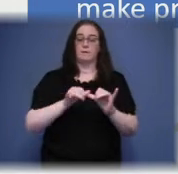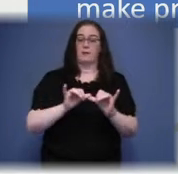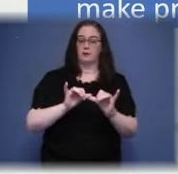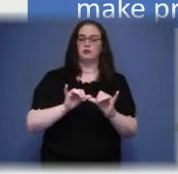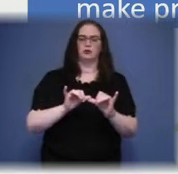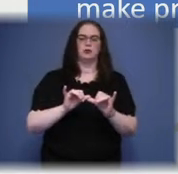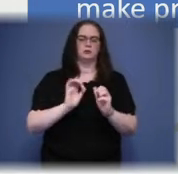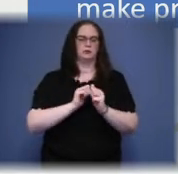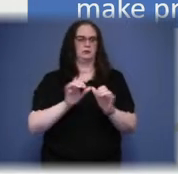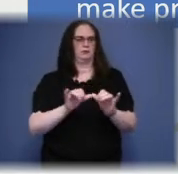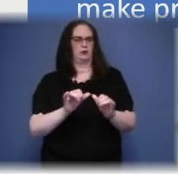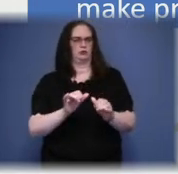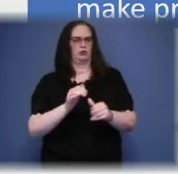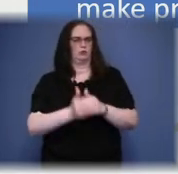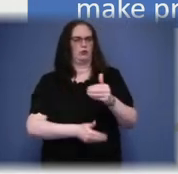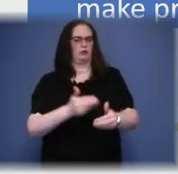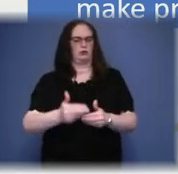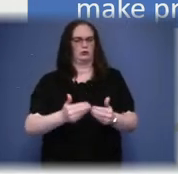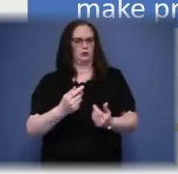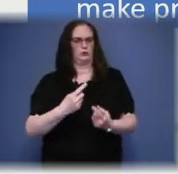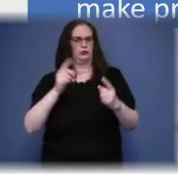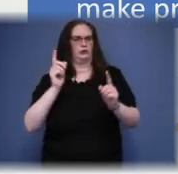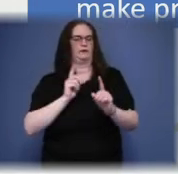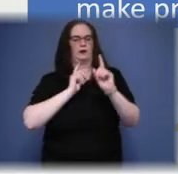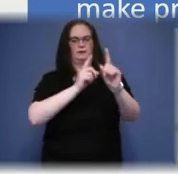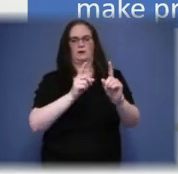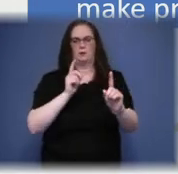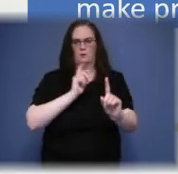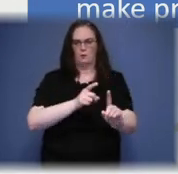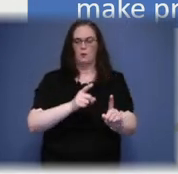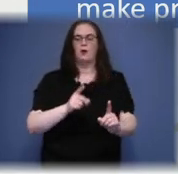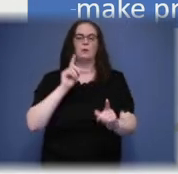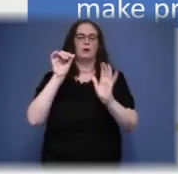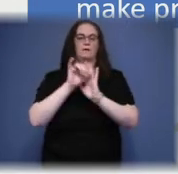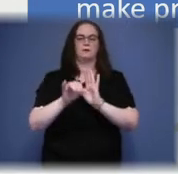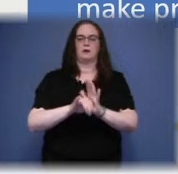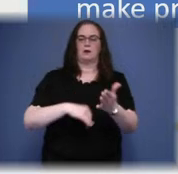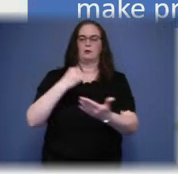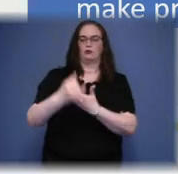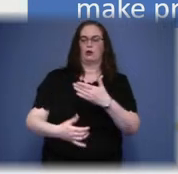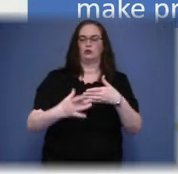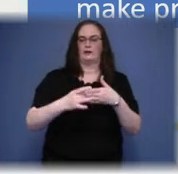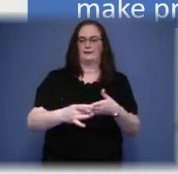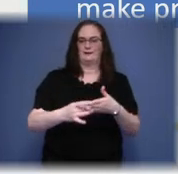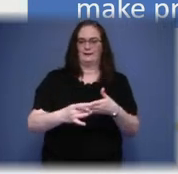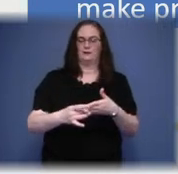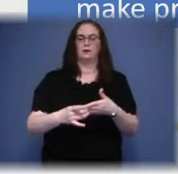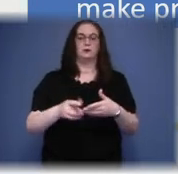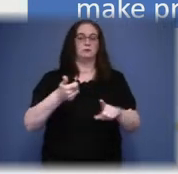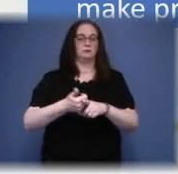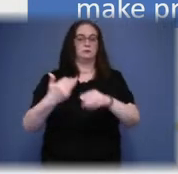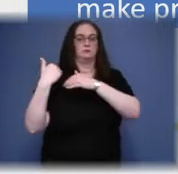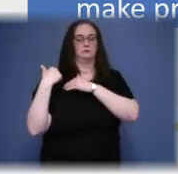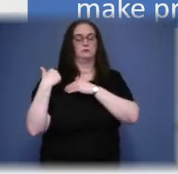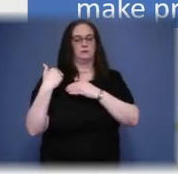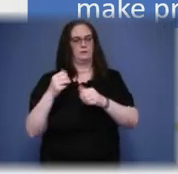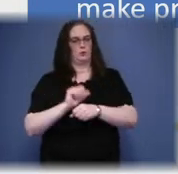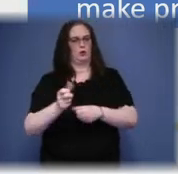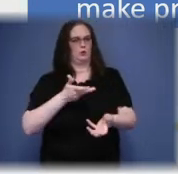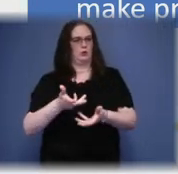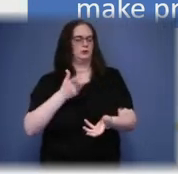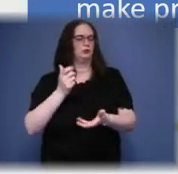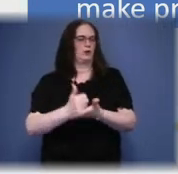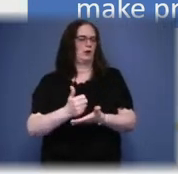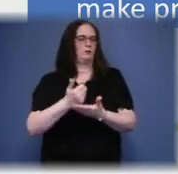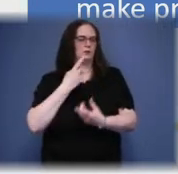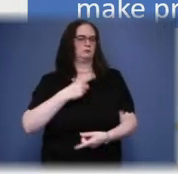measure progress towards achieving and attaining that goal. And then we've identified a project lead who is responsible for working with us to helping make